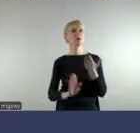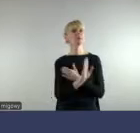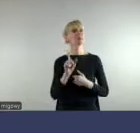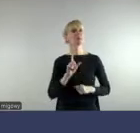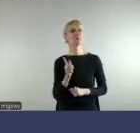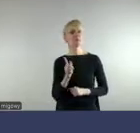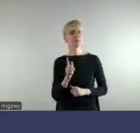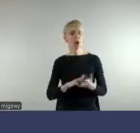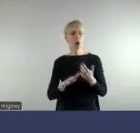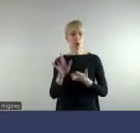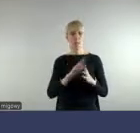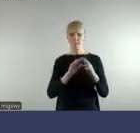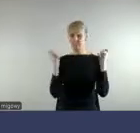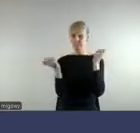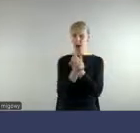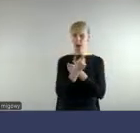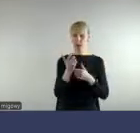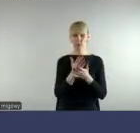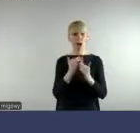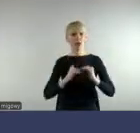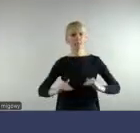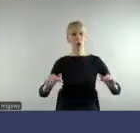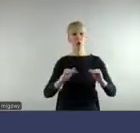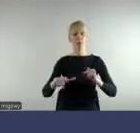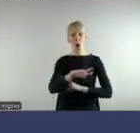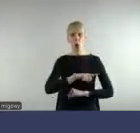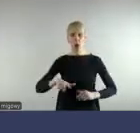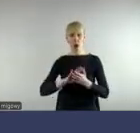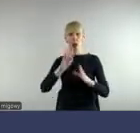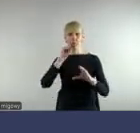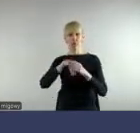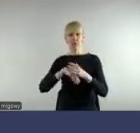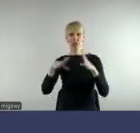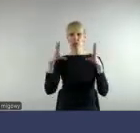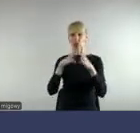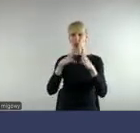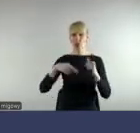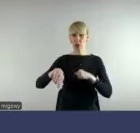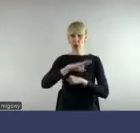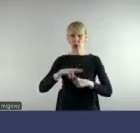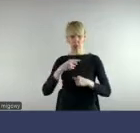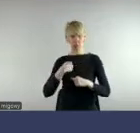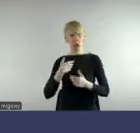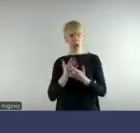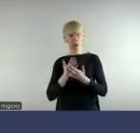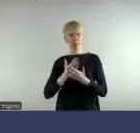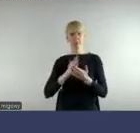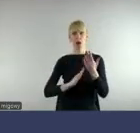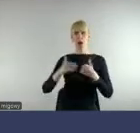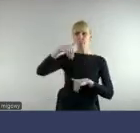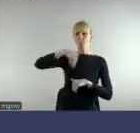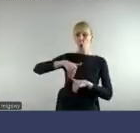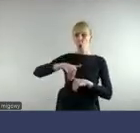county governors in Norway. So I am in the southeastern part, which consists of 4